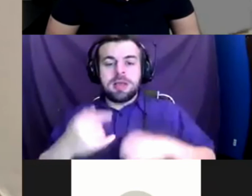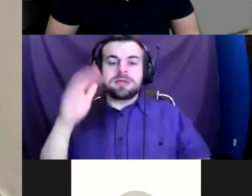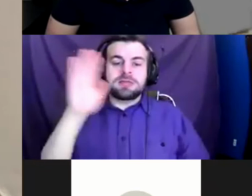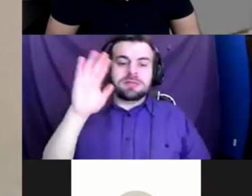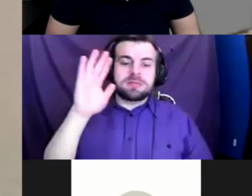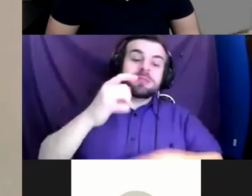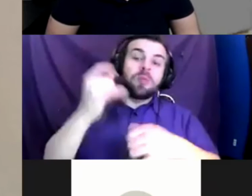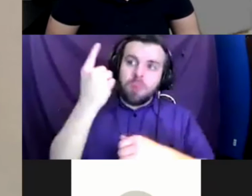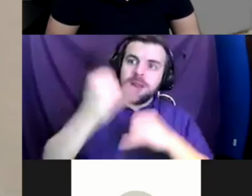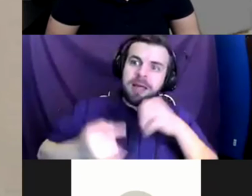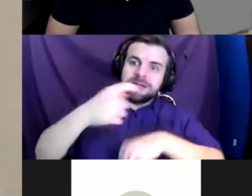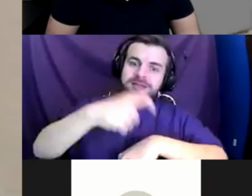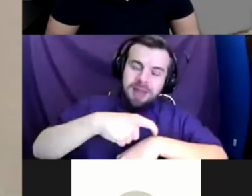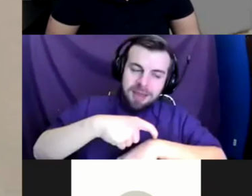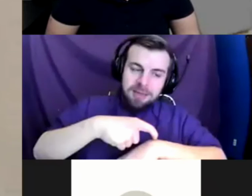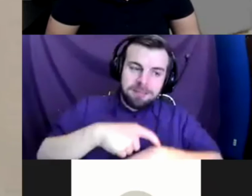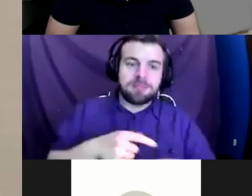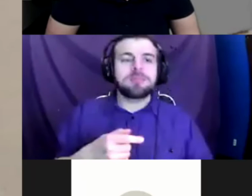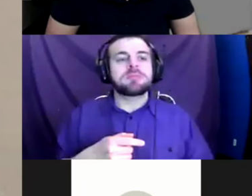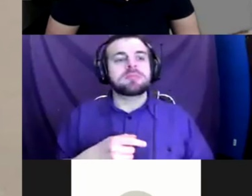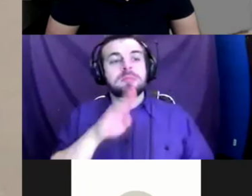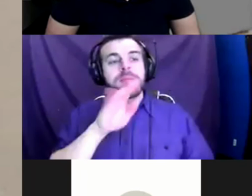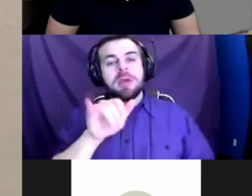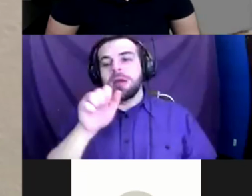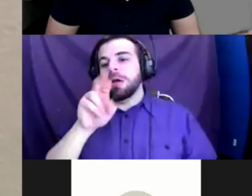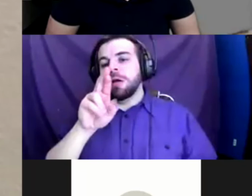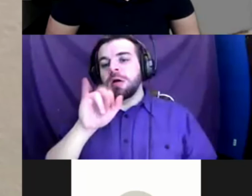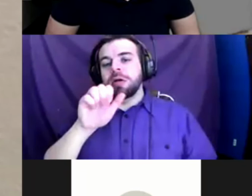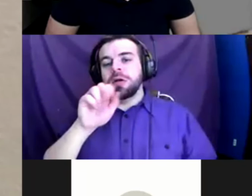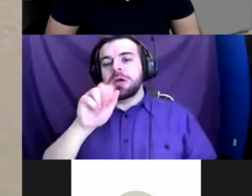One Last Time by Ariana Grande from Spotify.